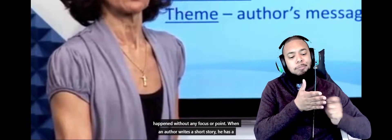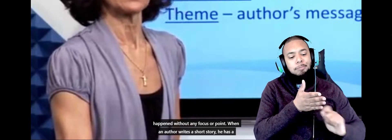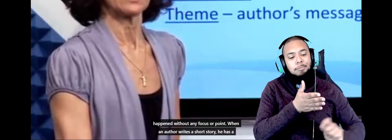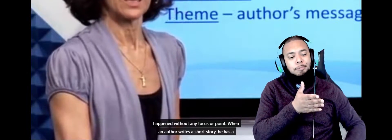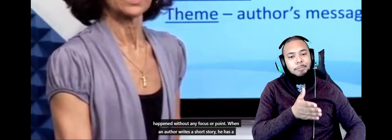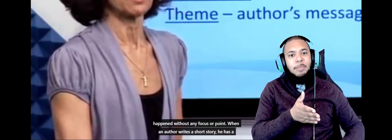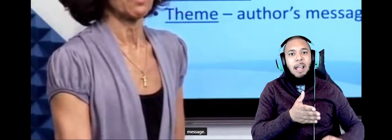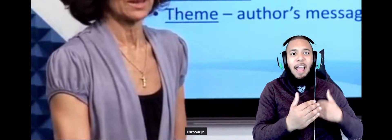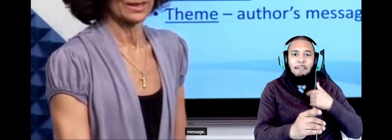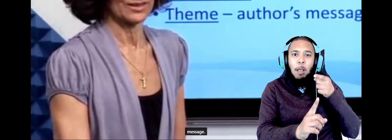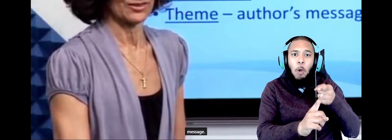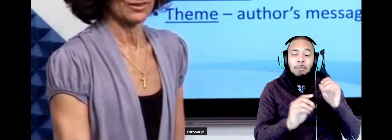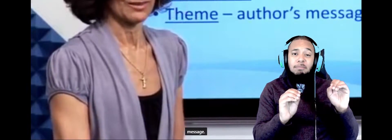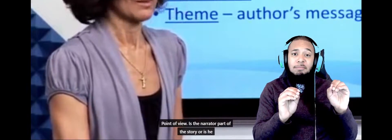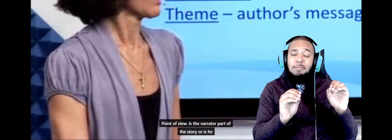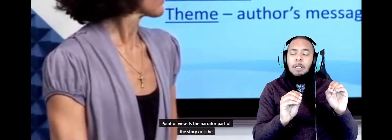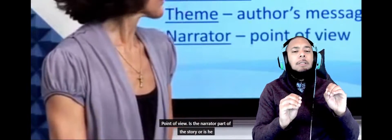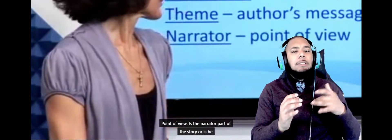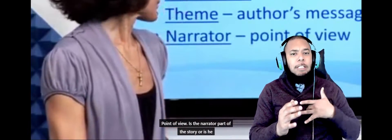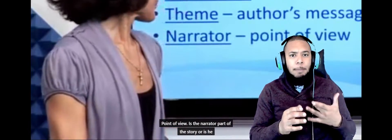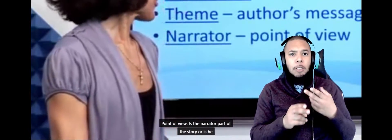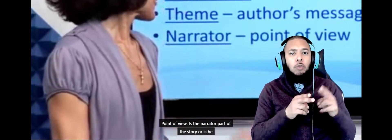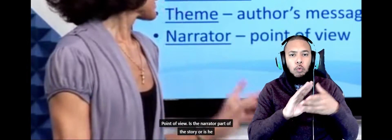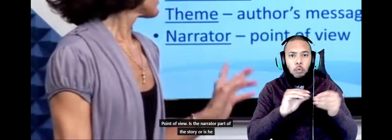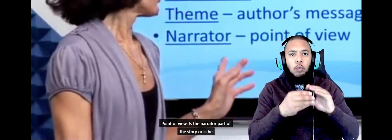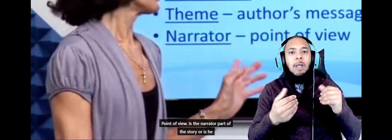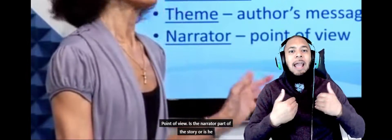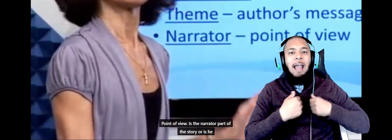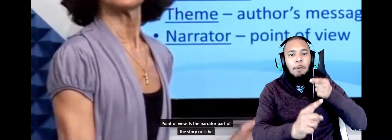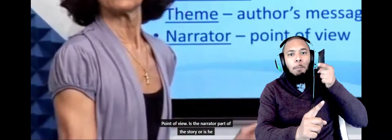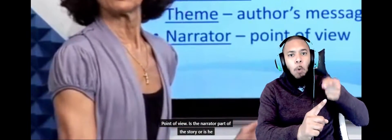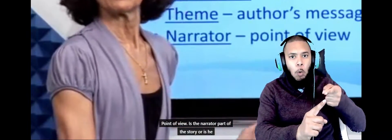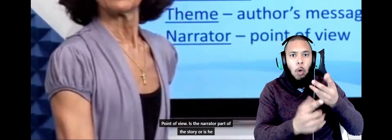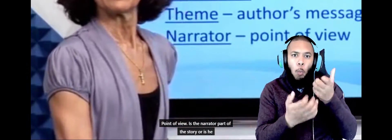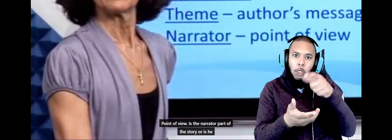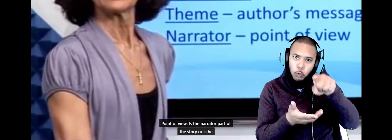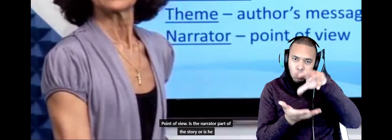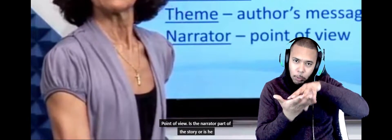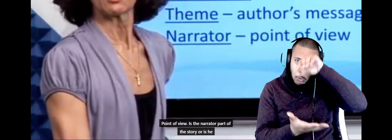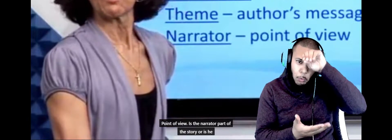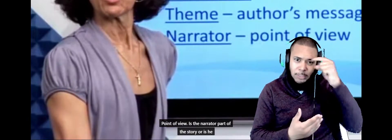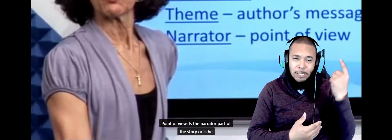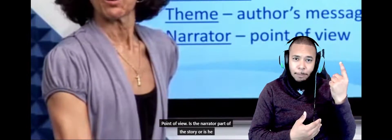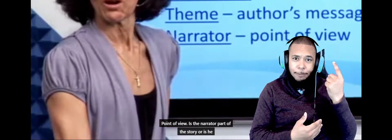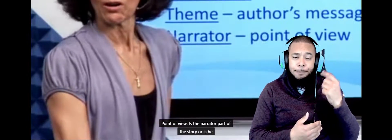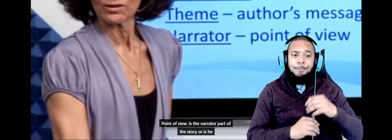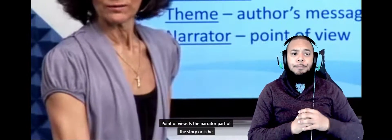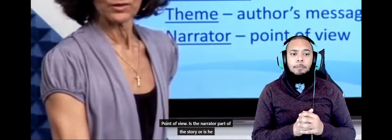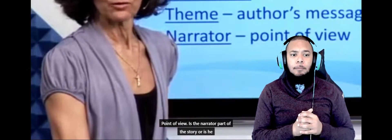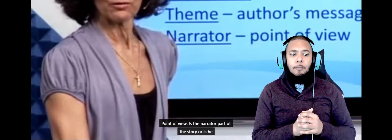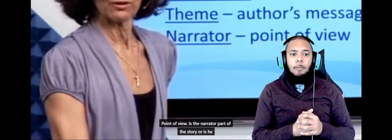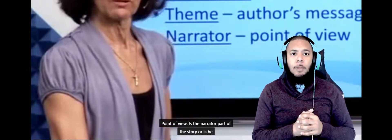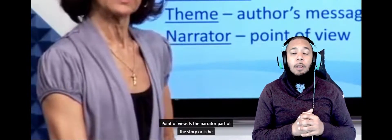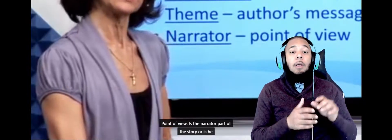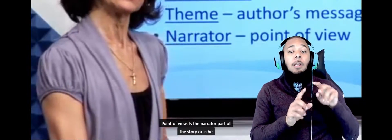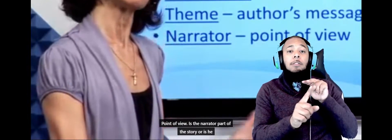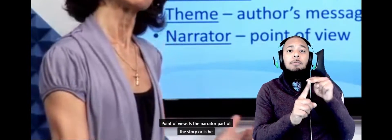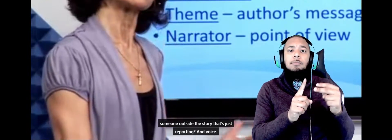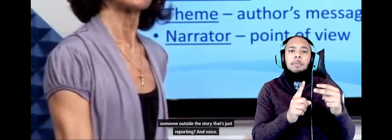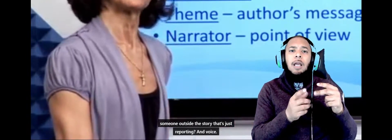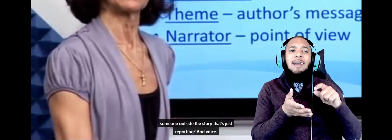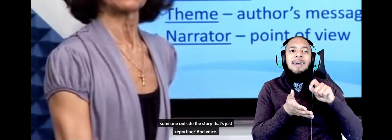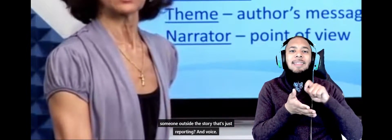short story, he has a message. Point of view. Is the narrator part of the story, or is